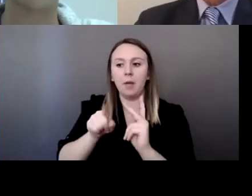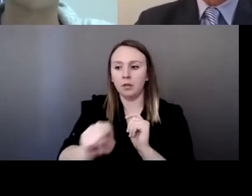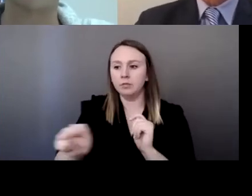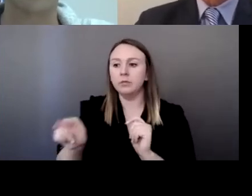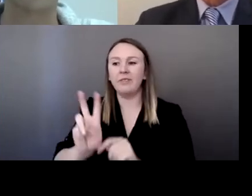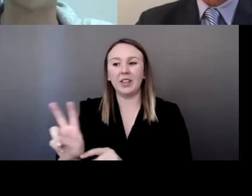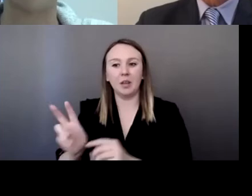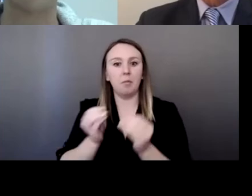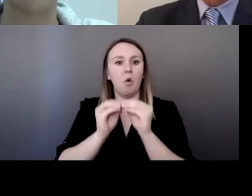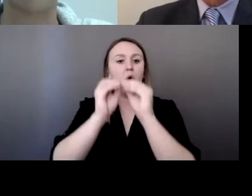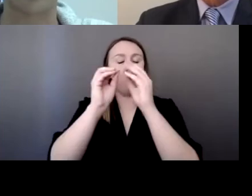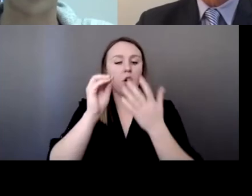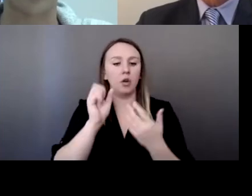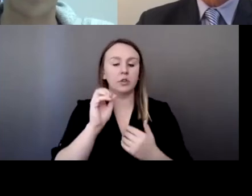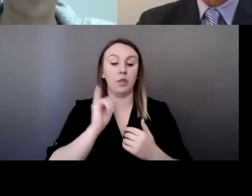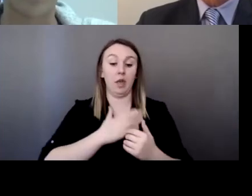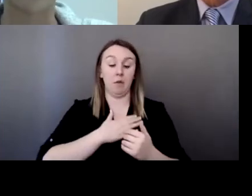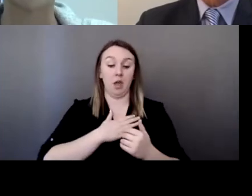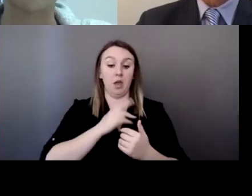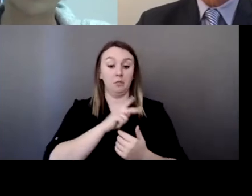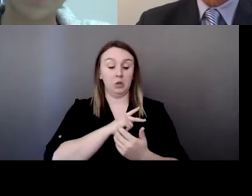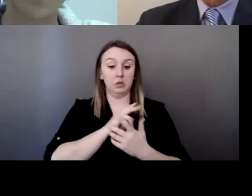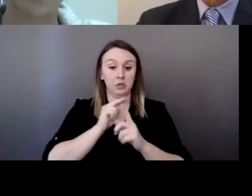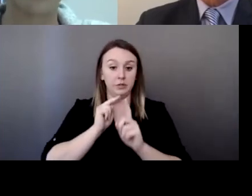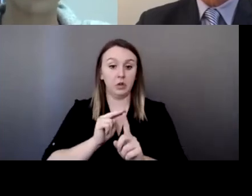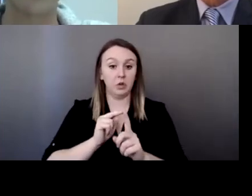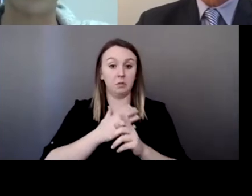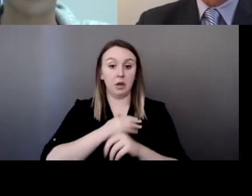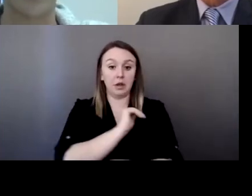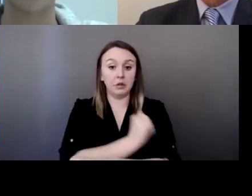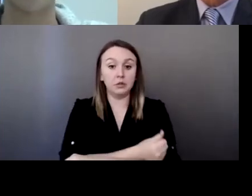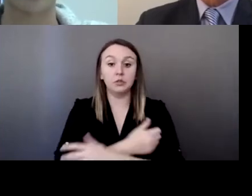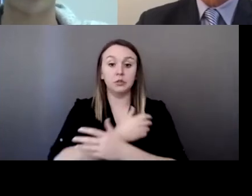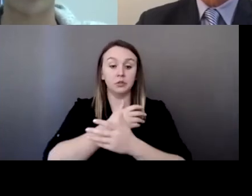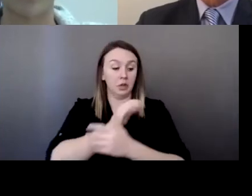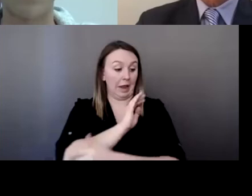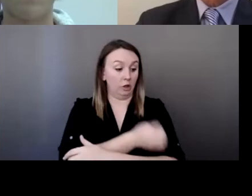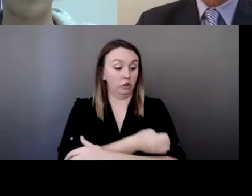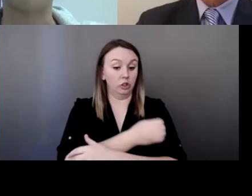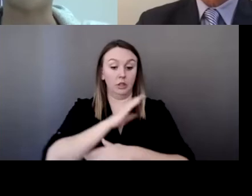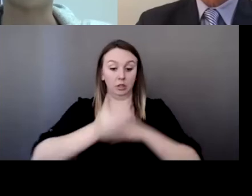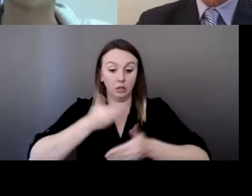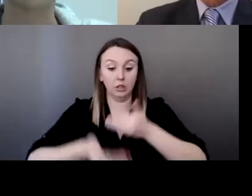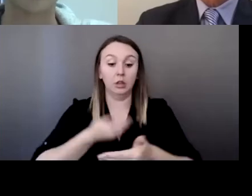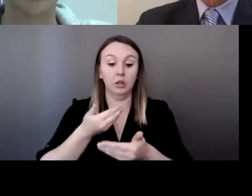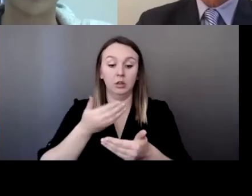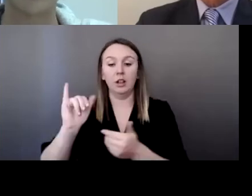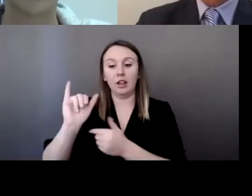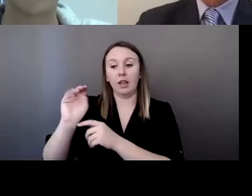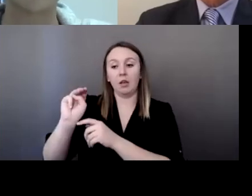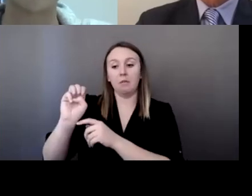personal phenomenology putting forward stems, like Melanie had shared, my own